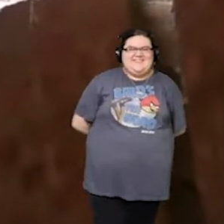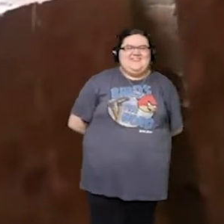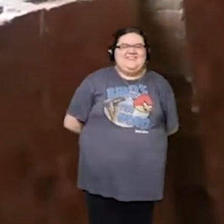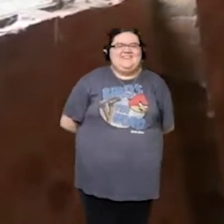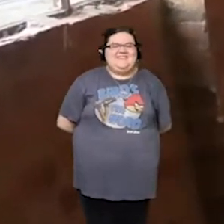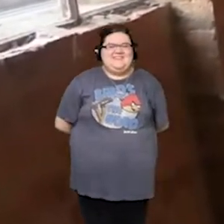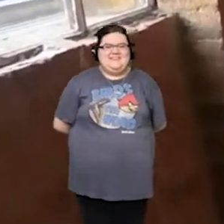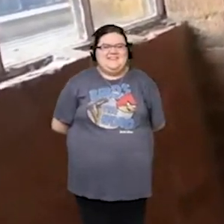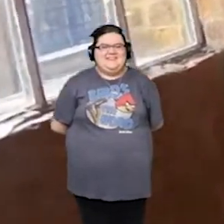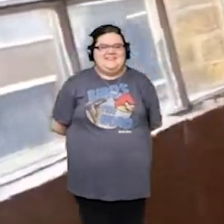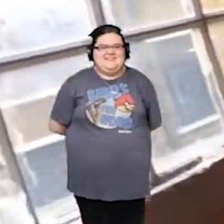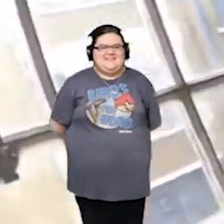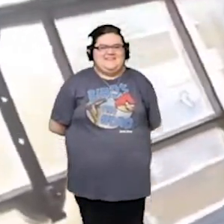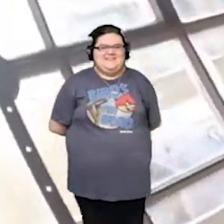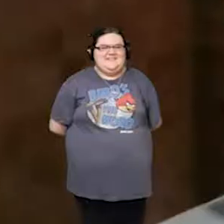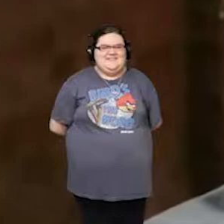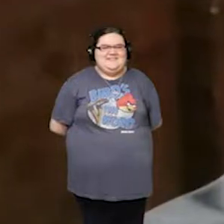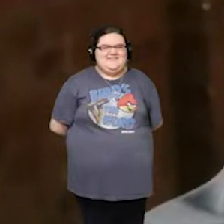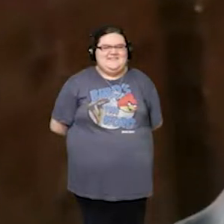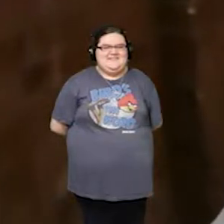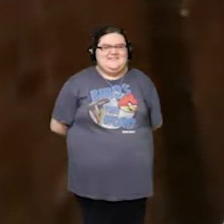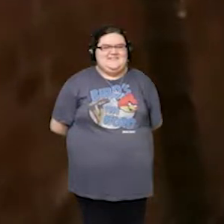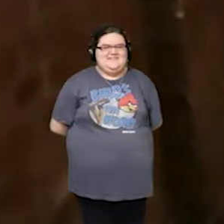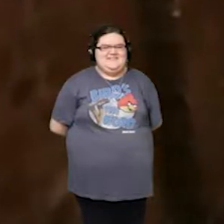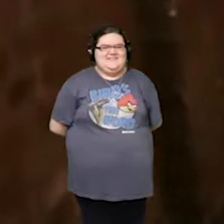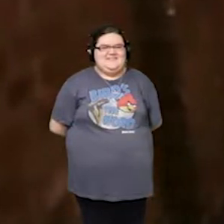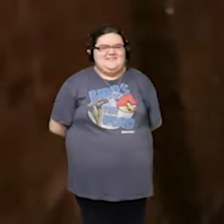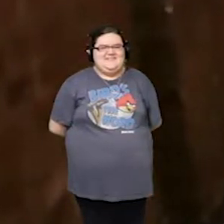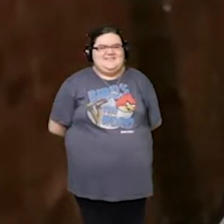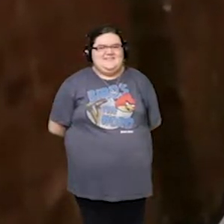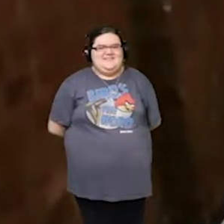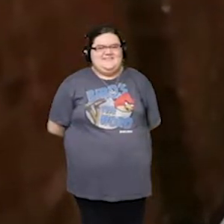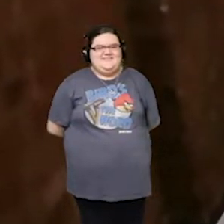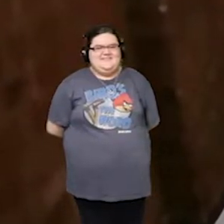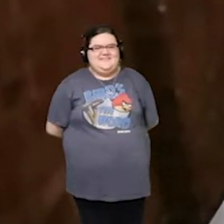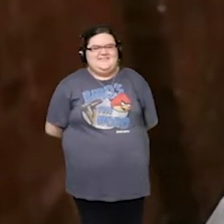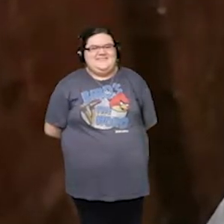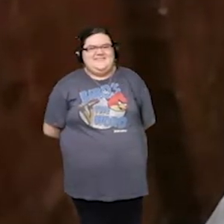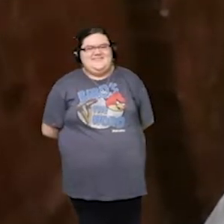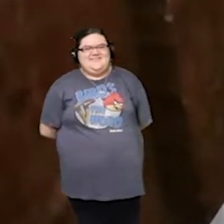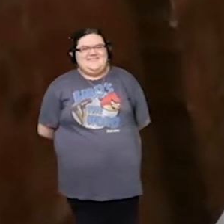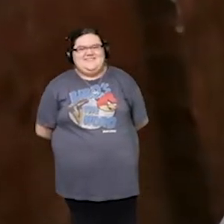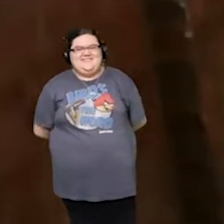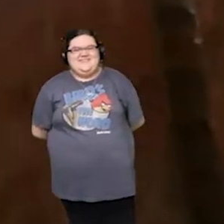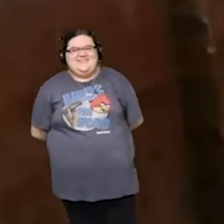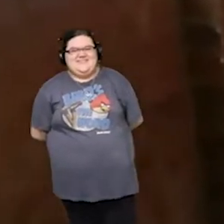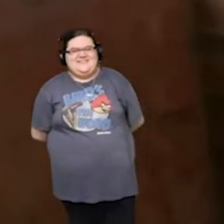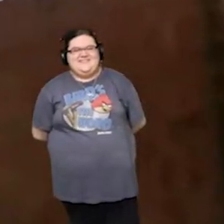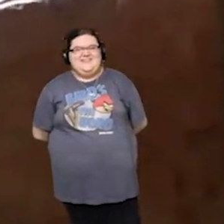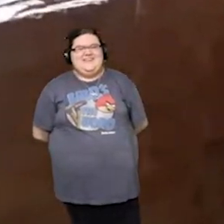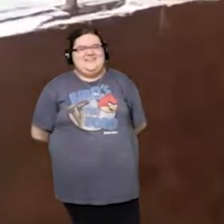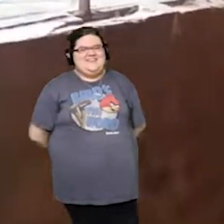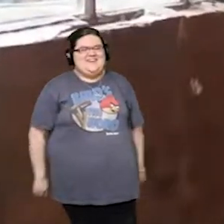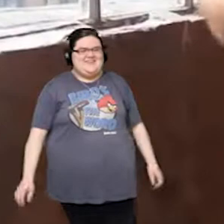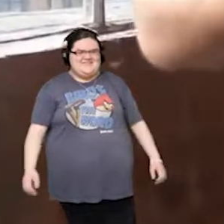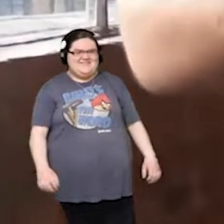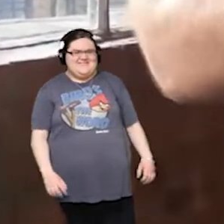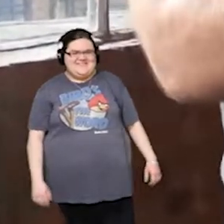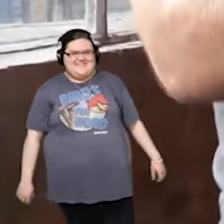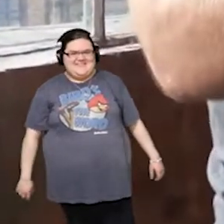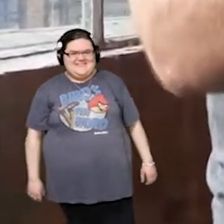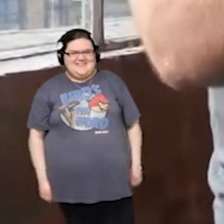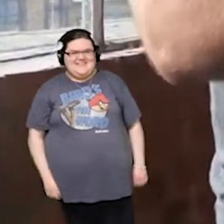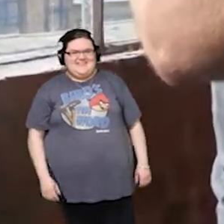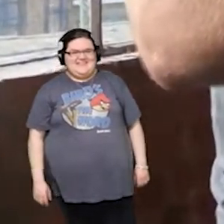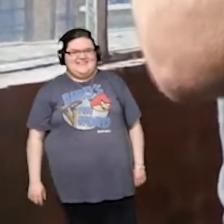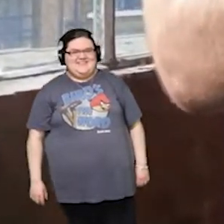Oh my god. Lost your hair completely. Tom, I'm so glad to have you on set today. Yeah. I'm so happy you're here. Anytime.